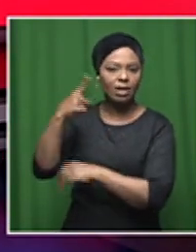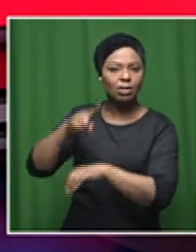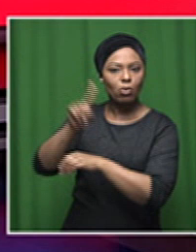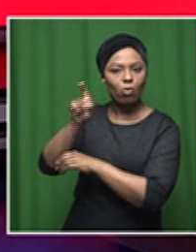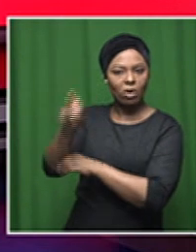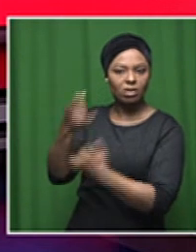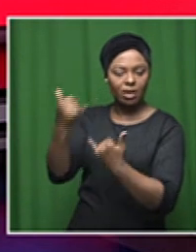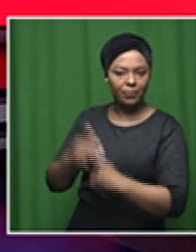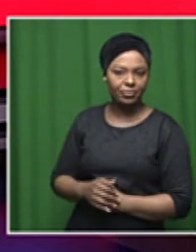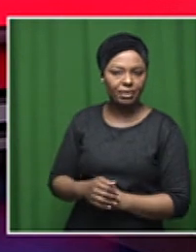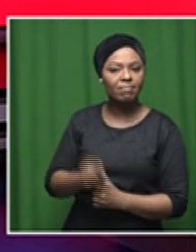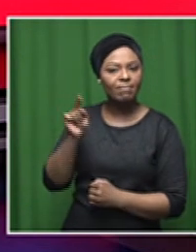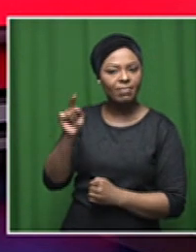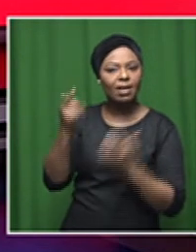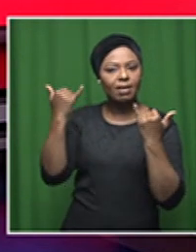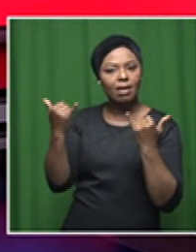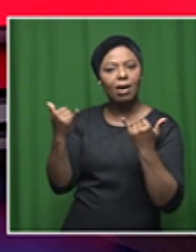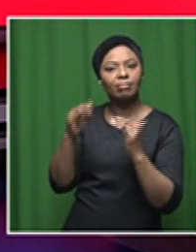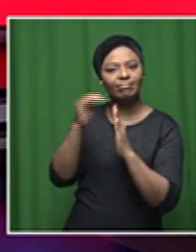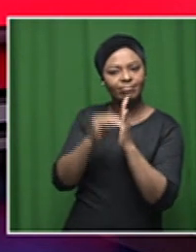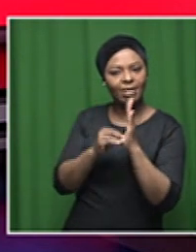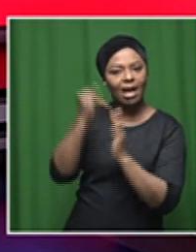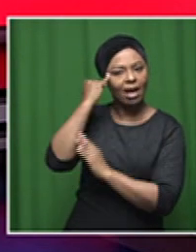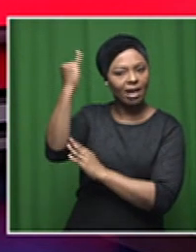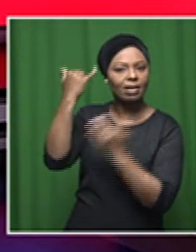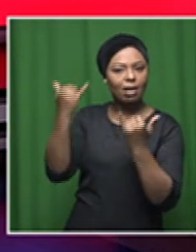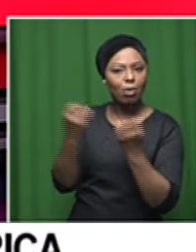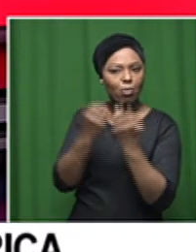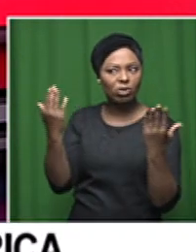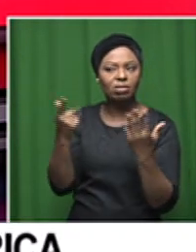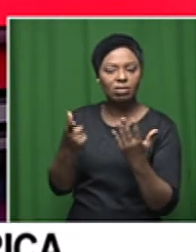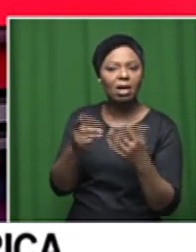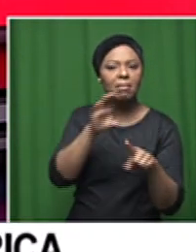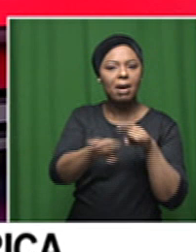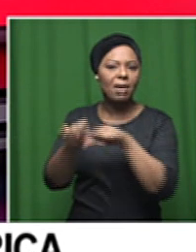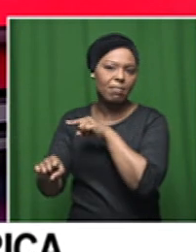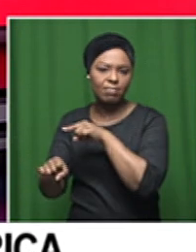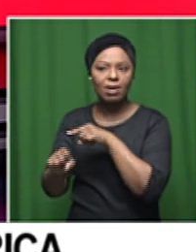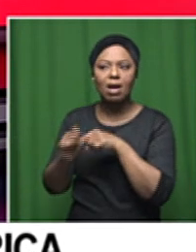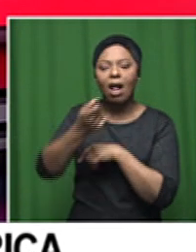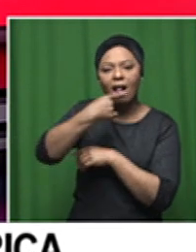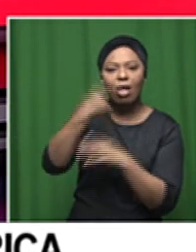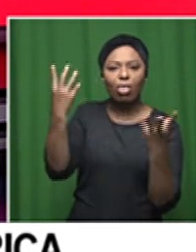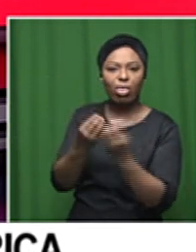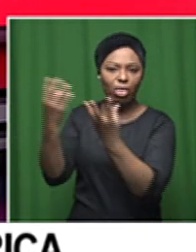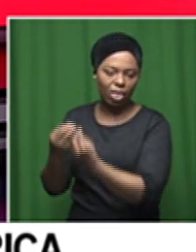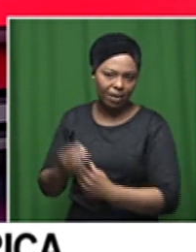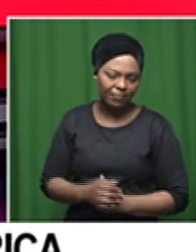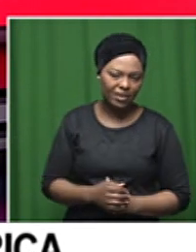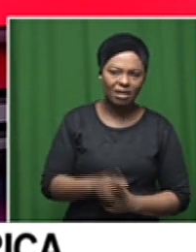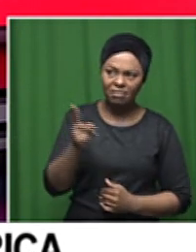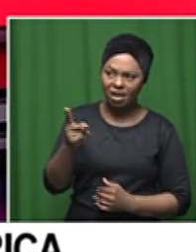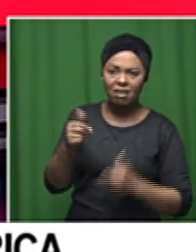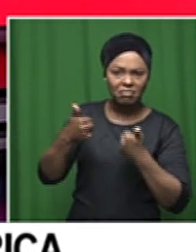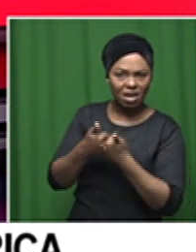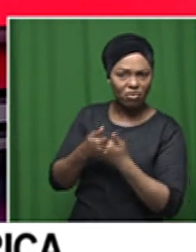that's really living in what the episode today is all about, this idea of a shortage in medicine. So do we really have a crisis with respect